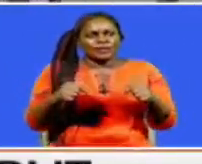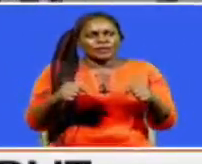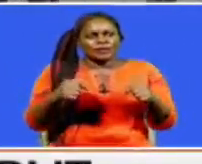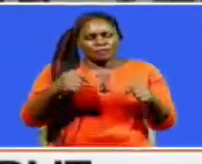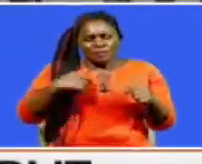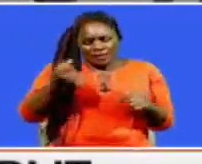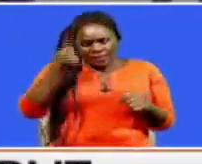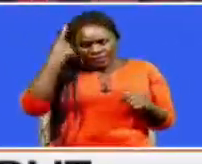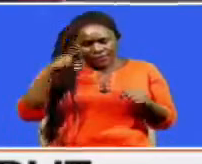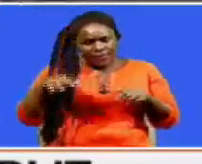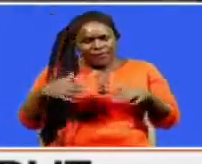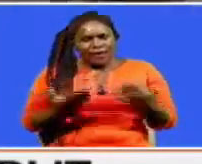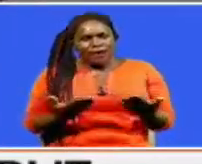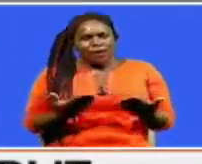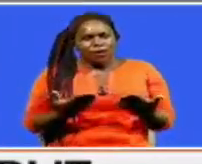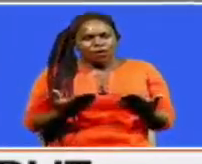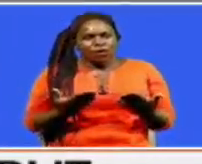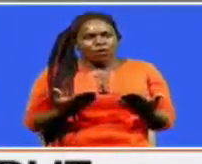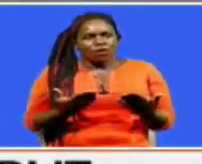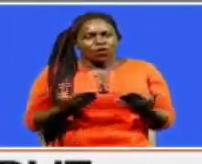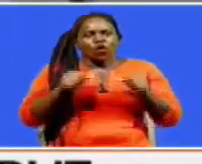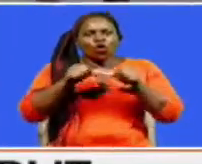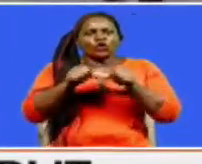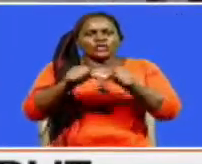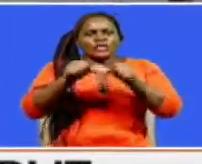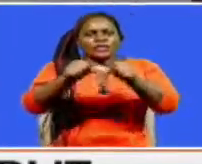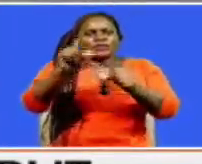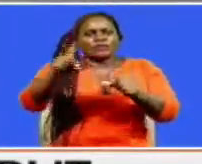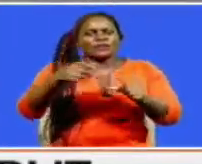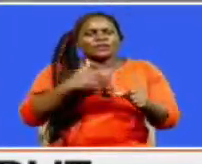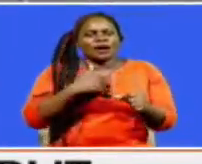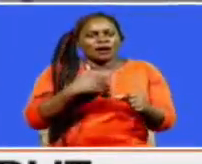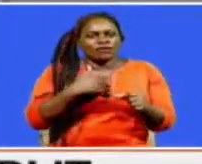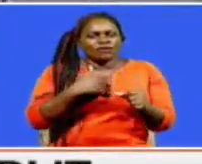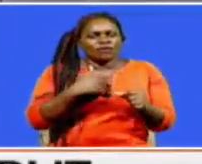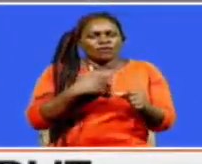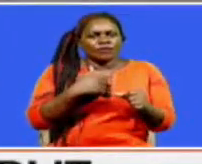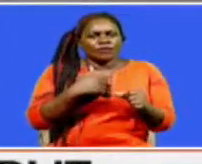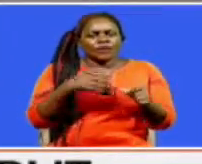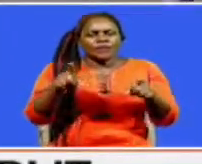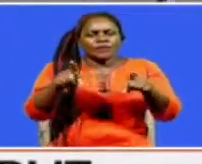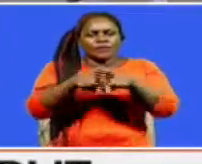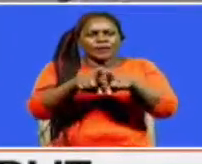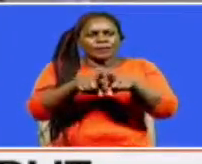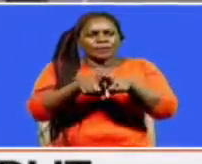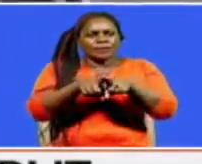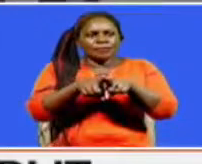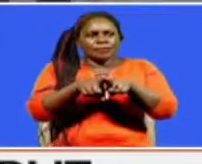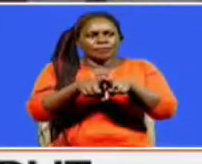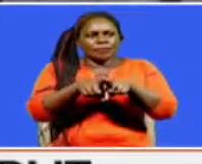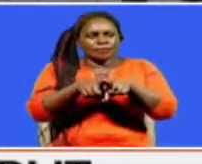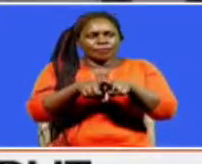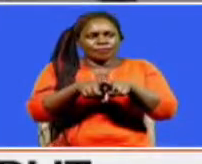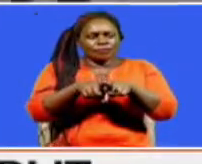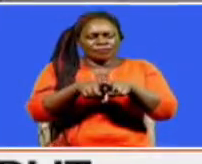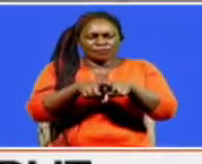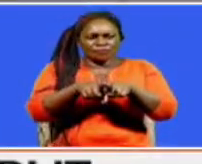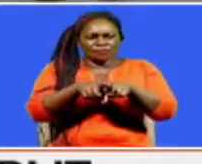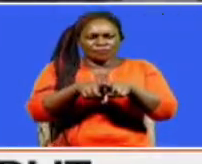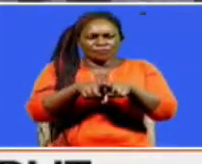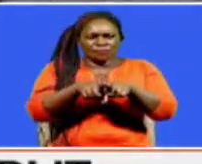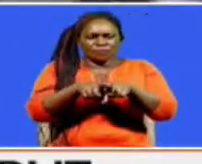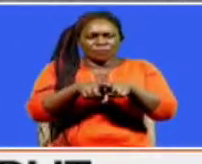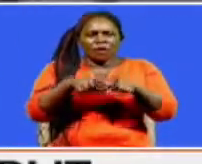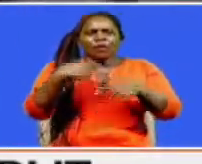down to consistency. Lazima niendelee ku work hard each day na ku continue ku tick boxes